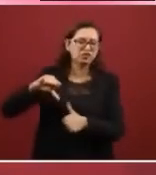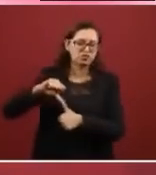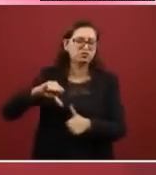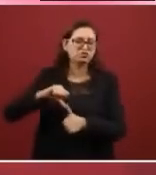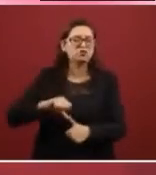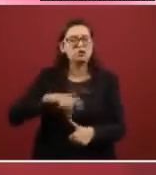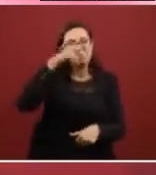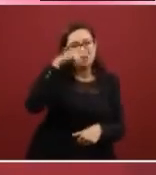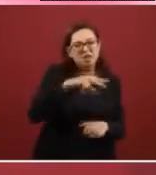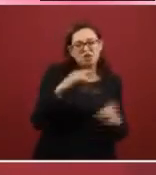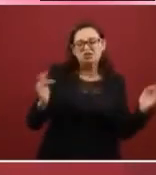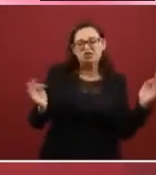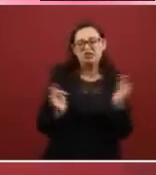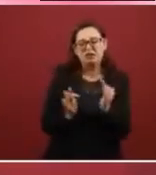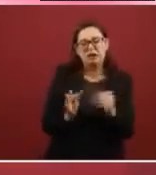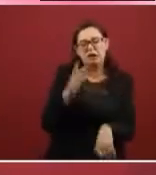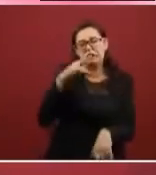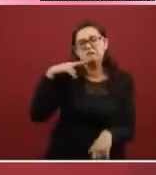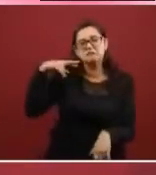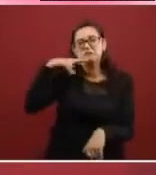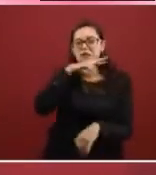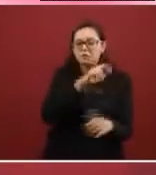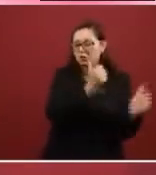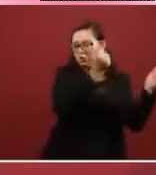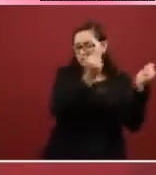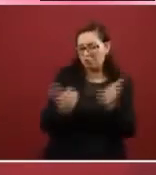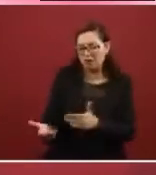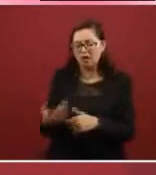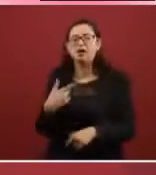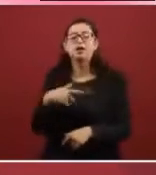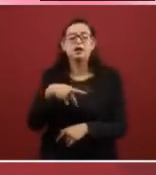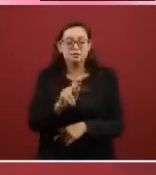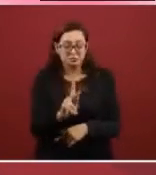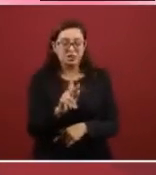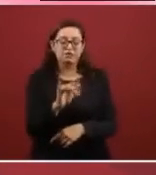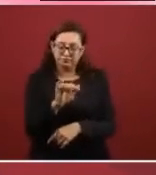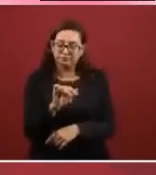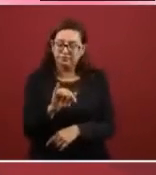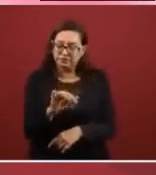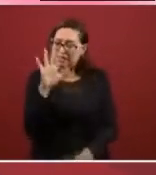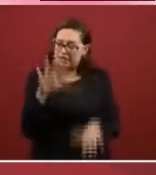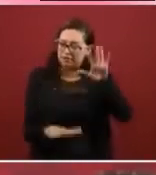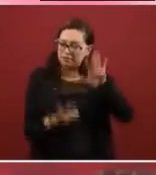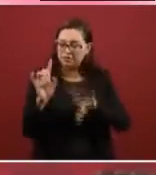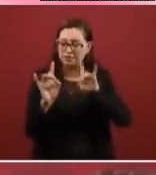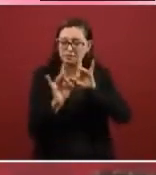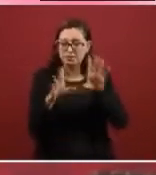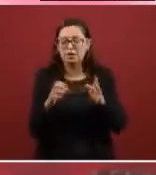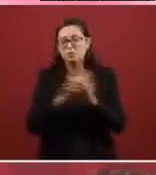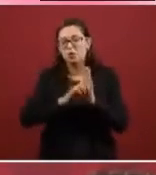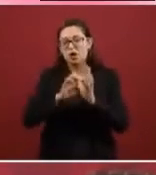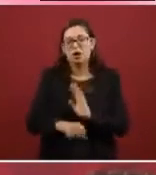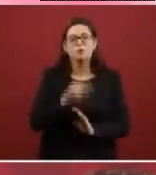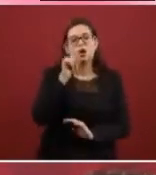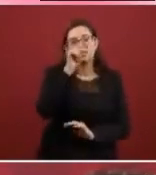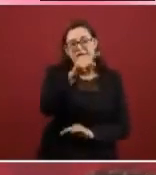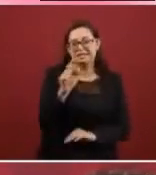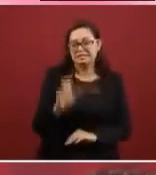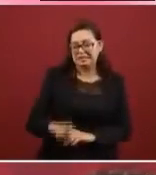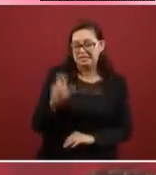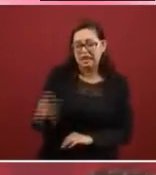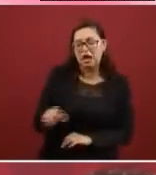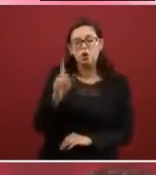a majority of Central America, but there have been a few cases en Chicago. In Chicago. Estuvo en San